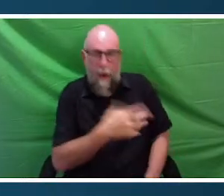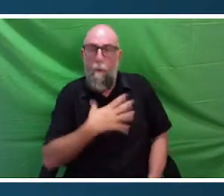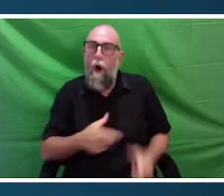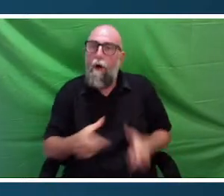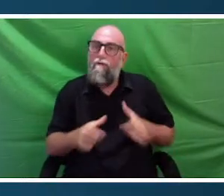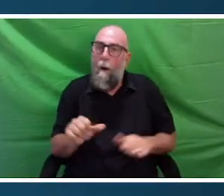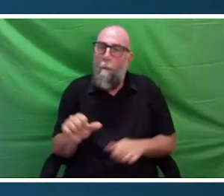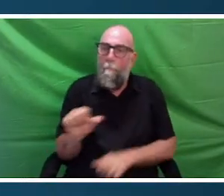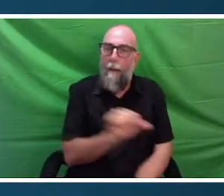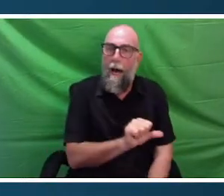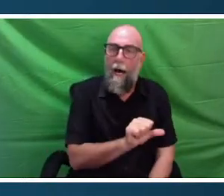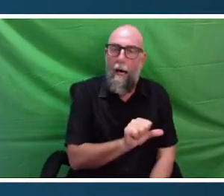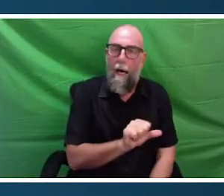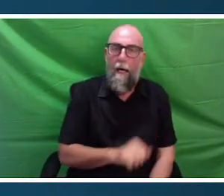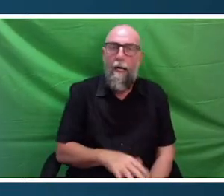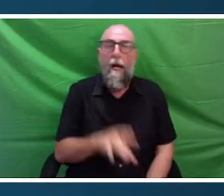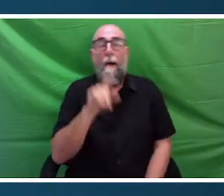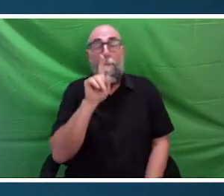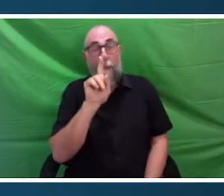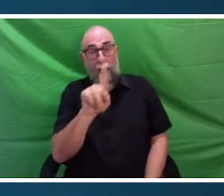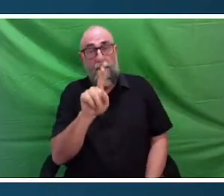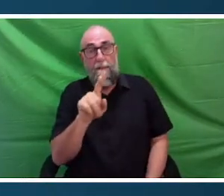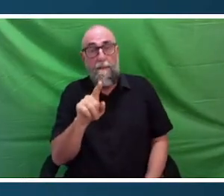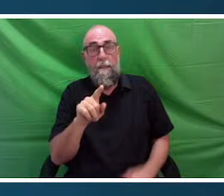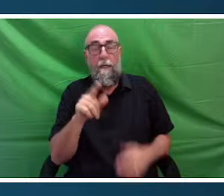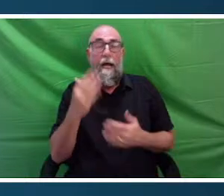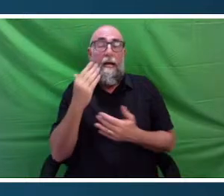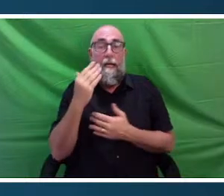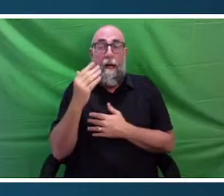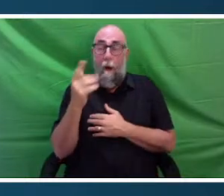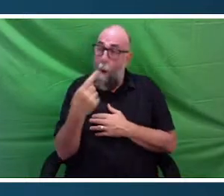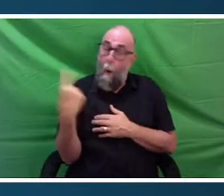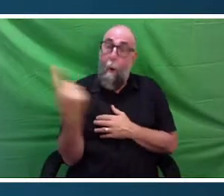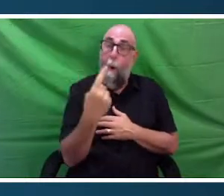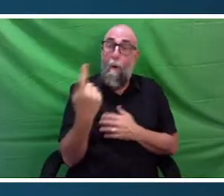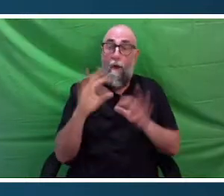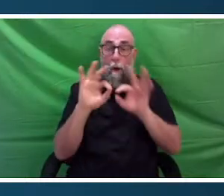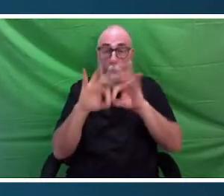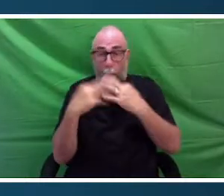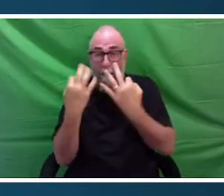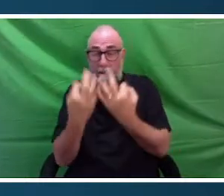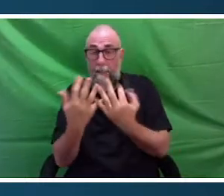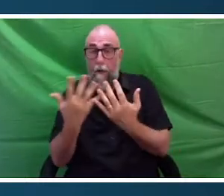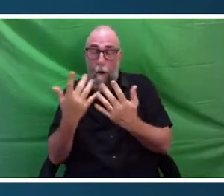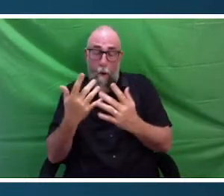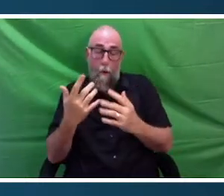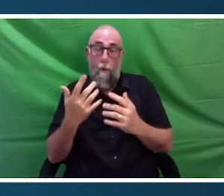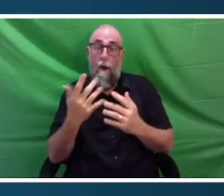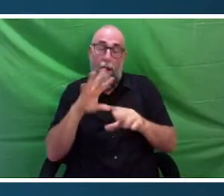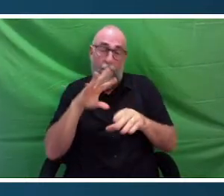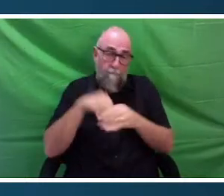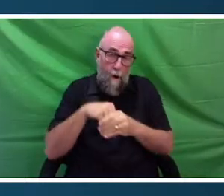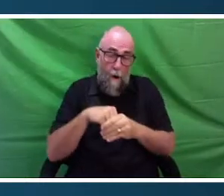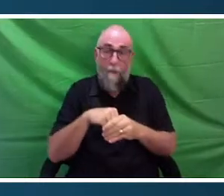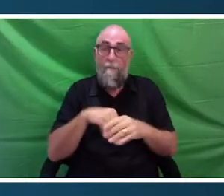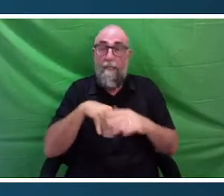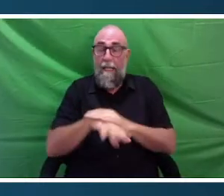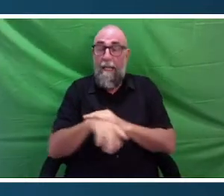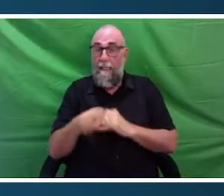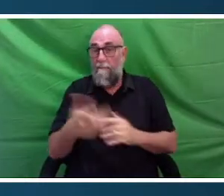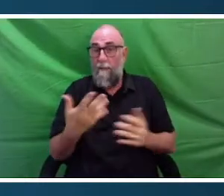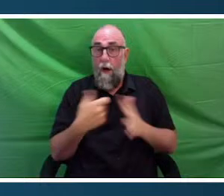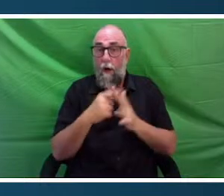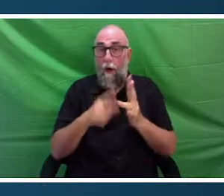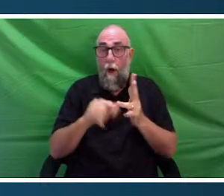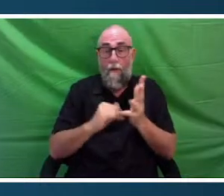saying, none of the humanitarian agencies working in Kosovo or the surrounding countries had, at that time, flexible